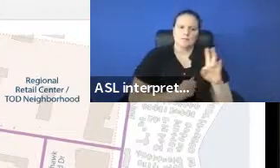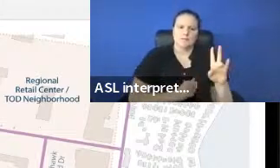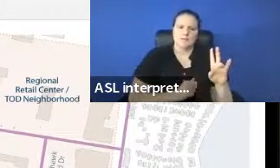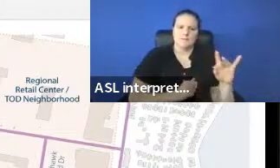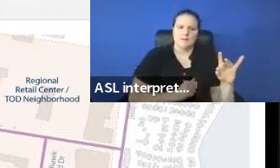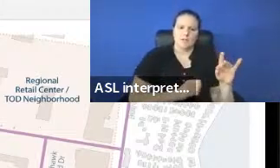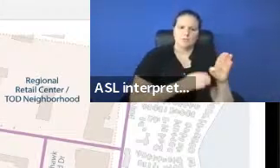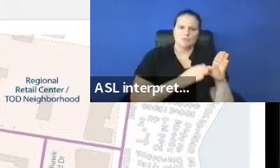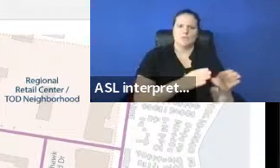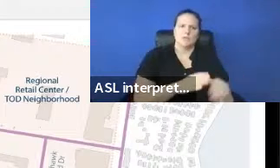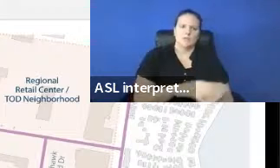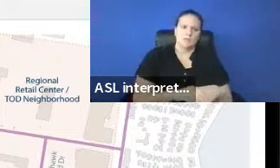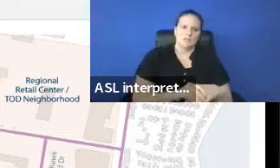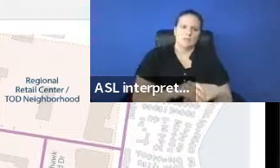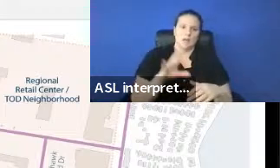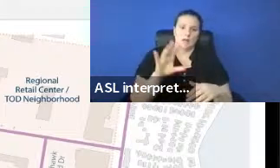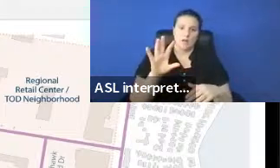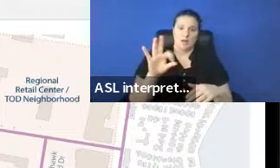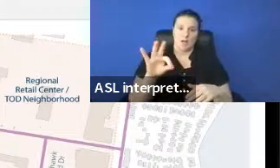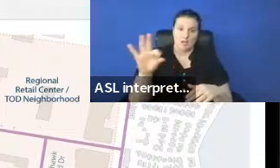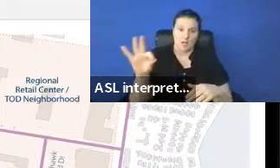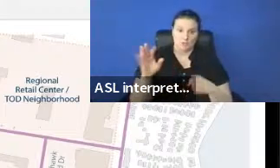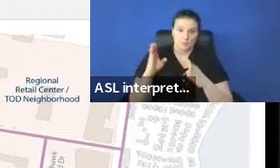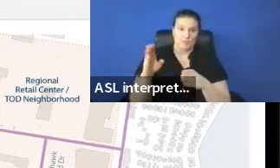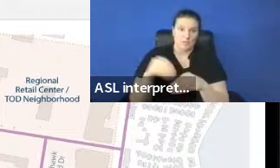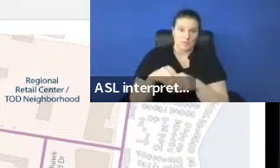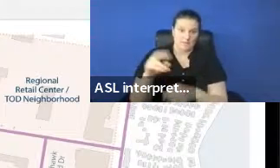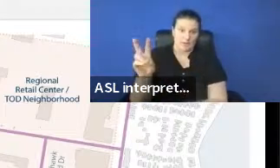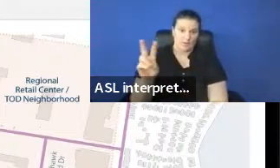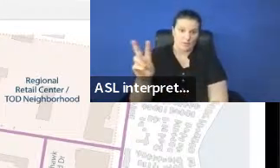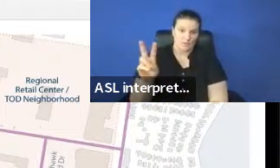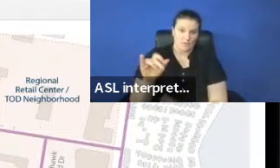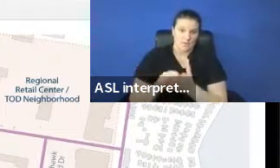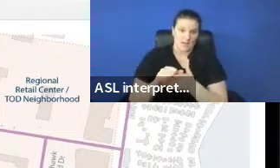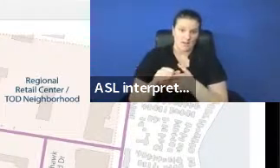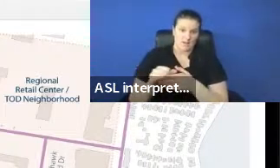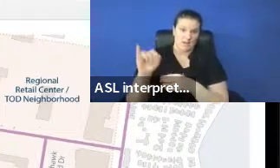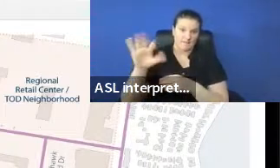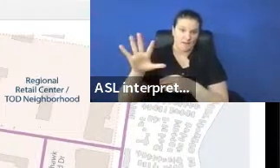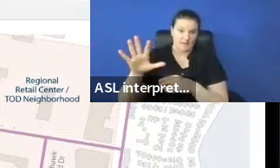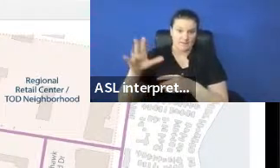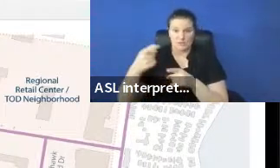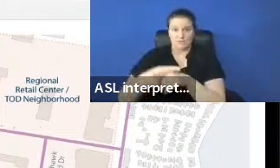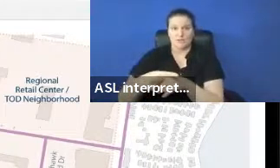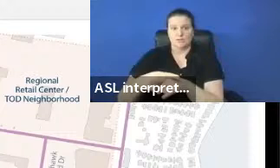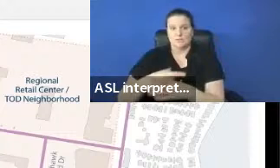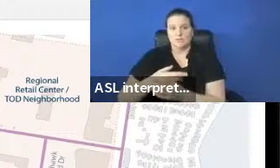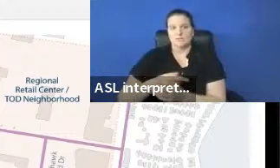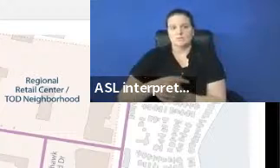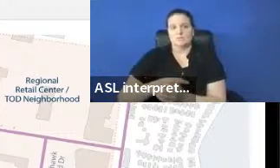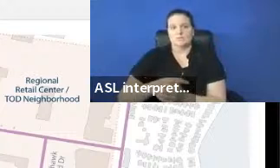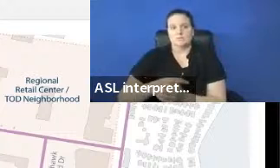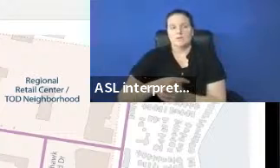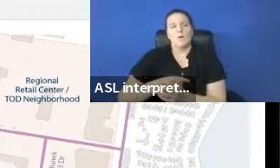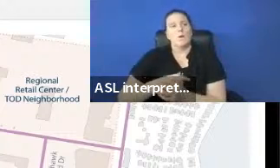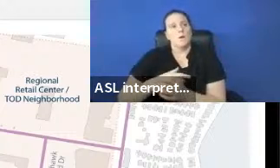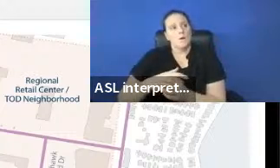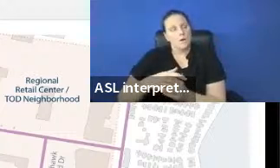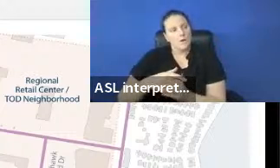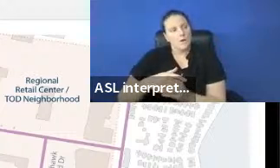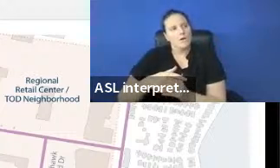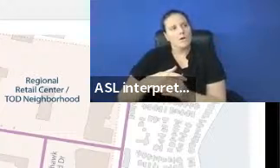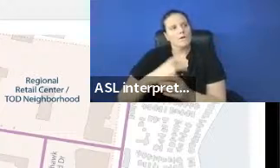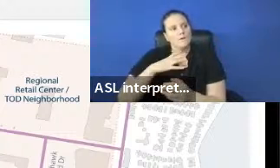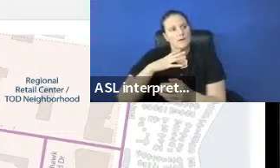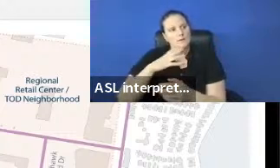Street and 99th Street in Vancouver, those intersections with I-5. Okay, so that gives me a visual,